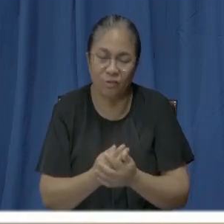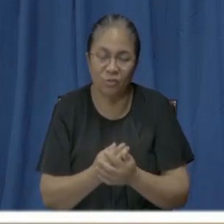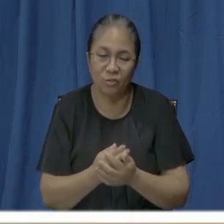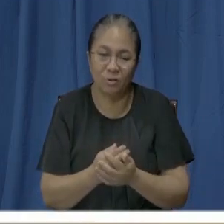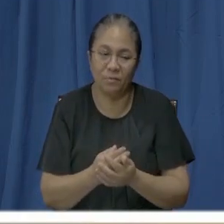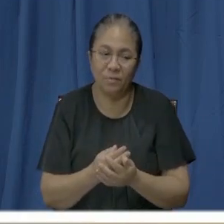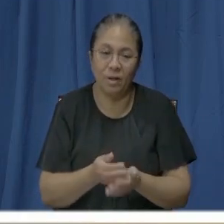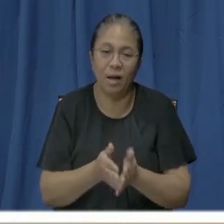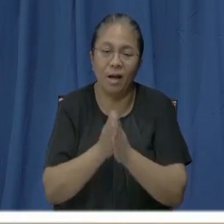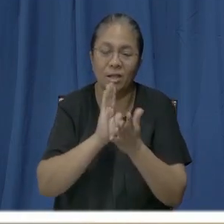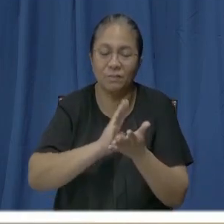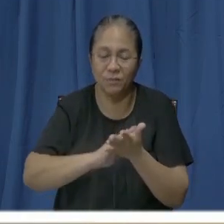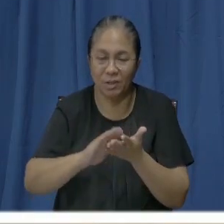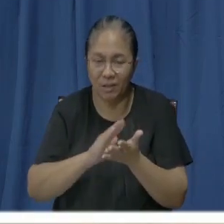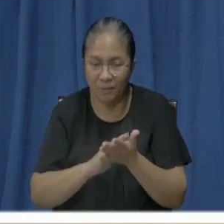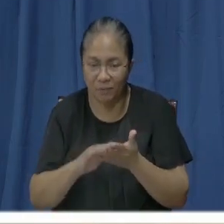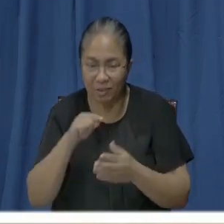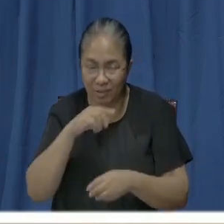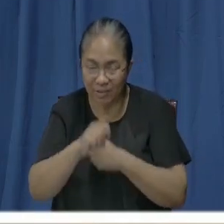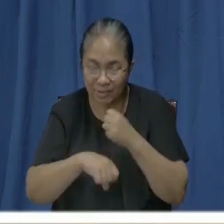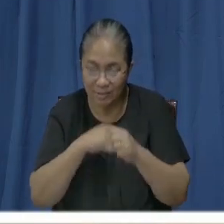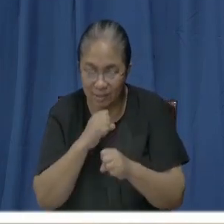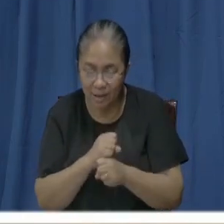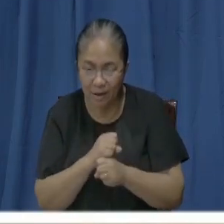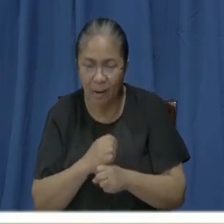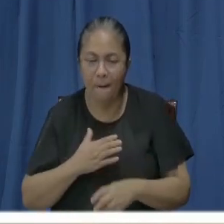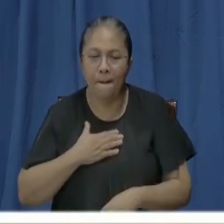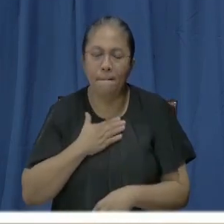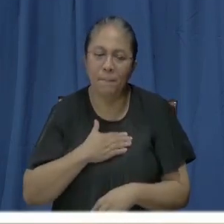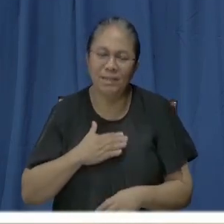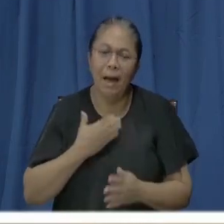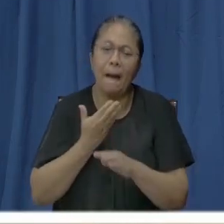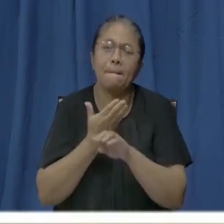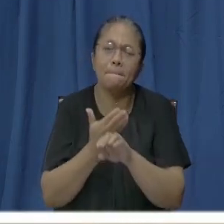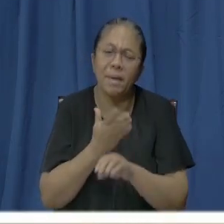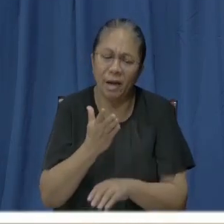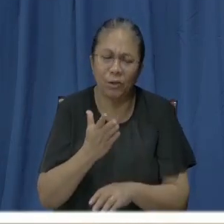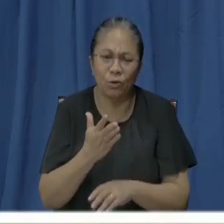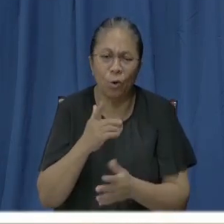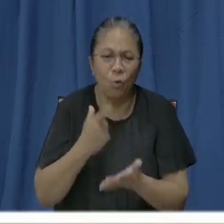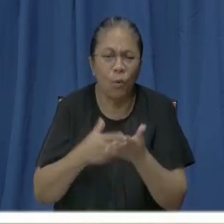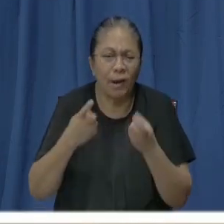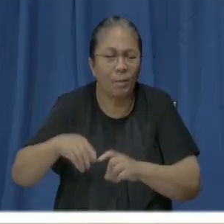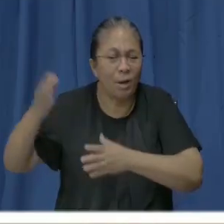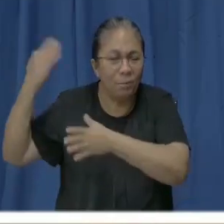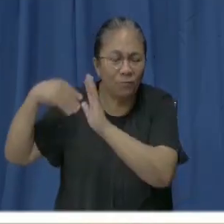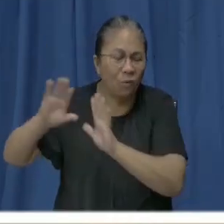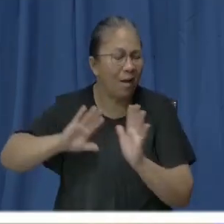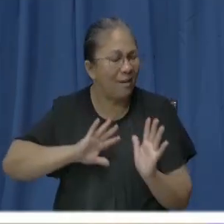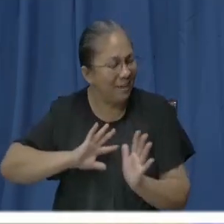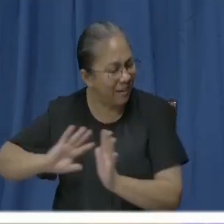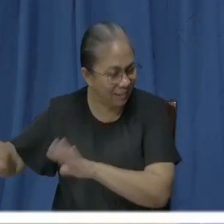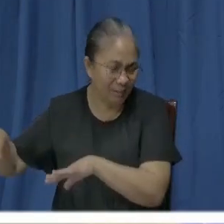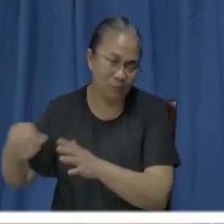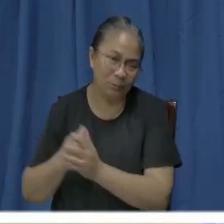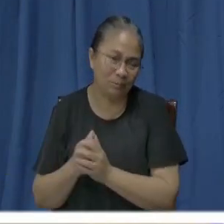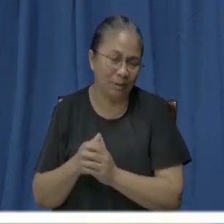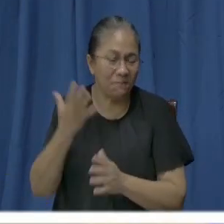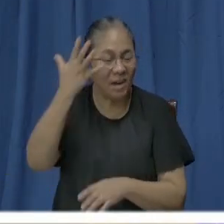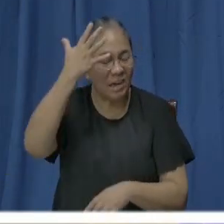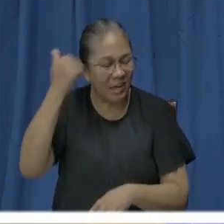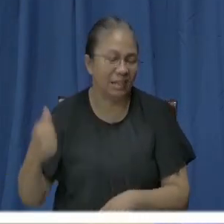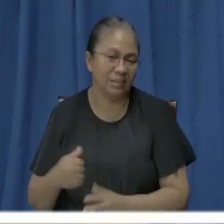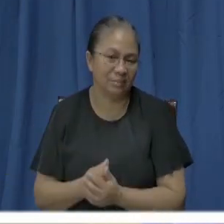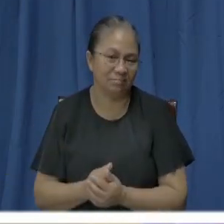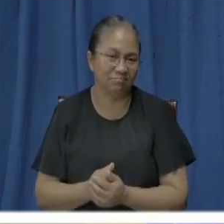indulgence, this jubilee year, then please, I beg you, let it go. Let it go.